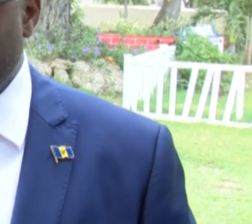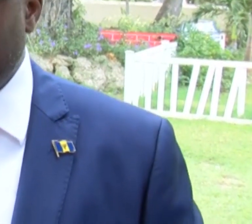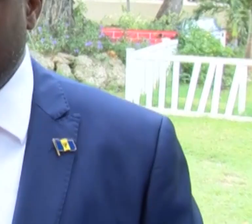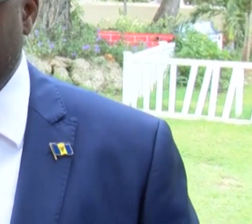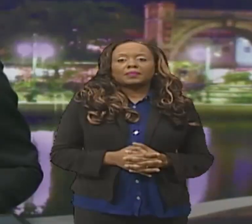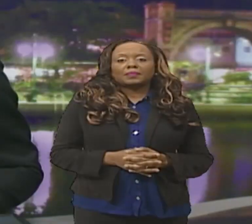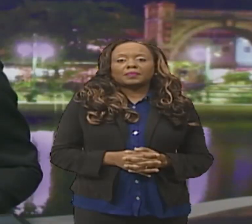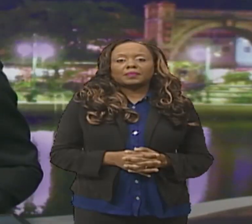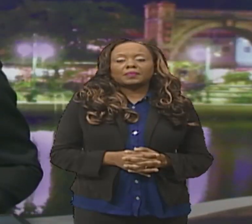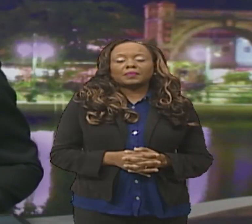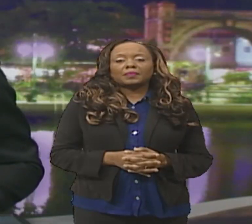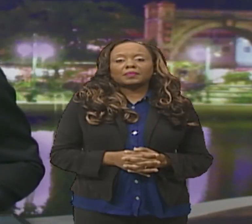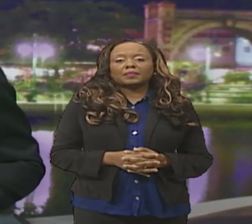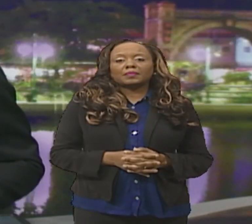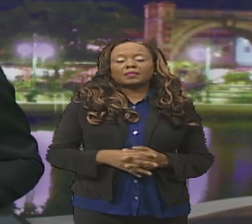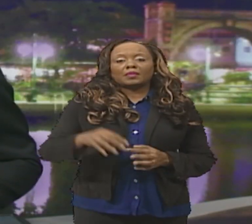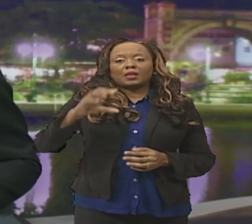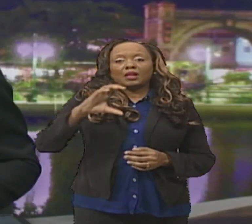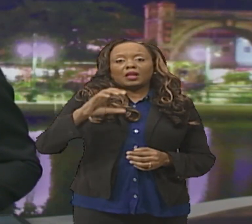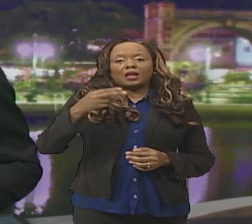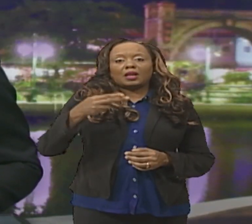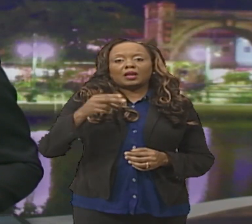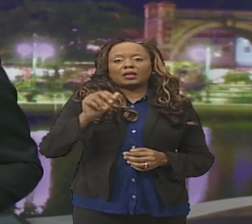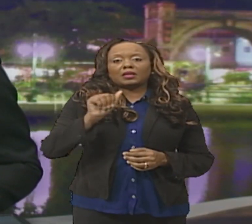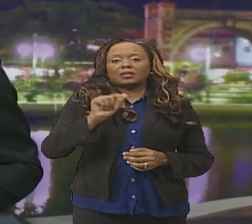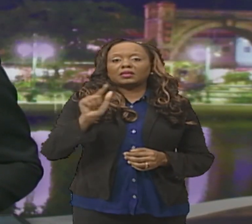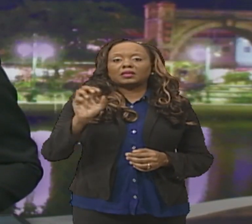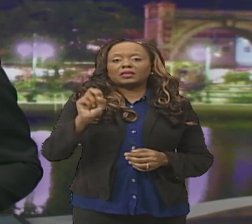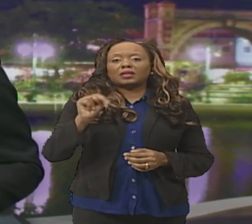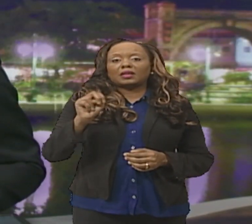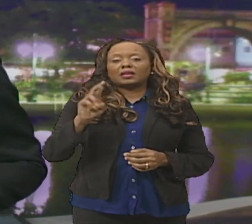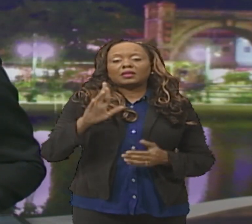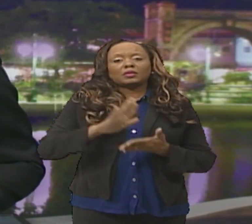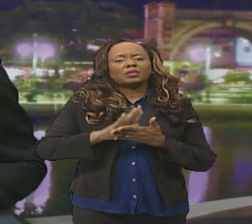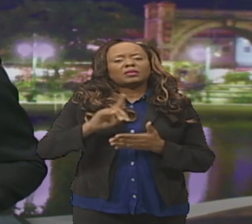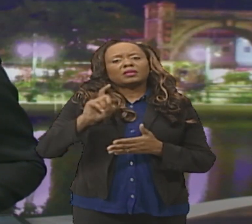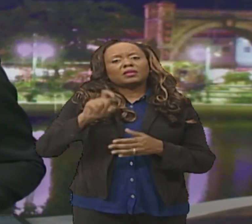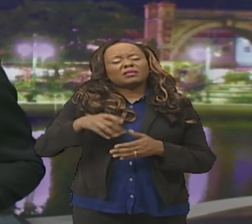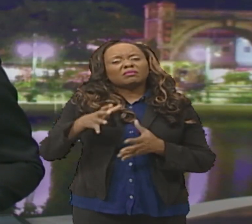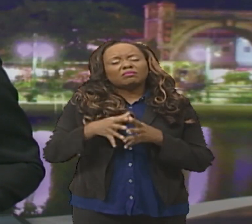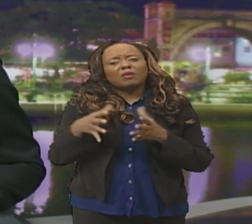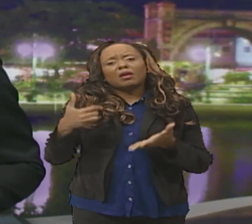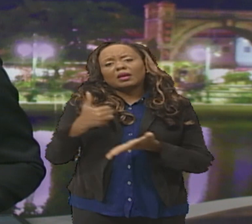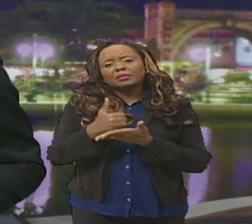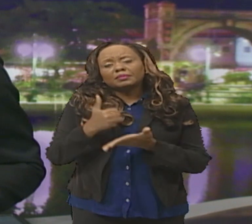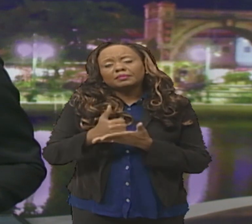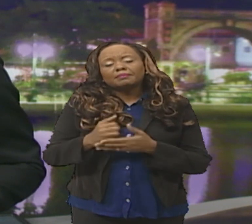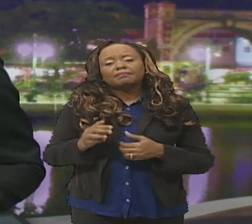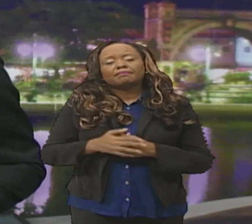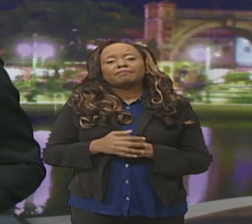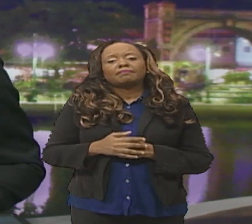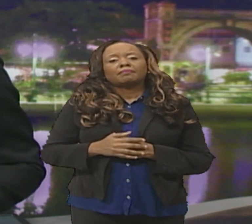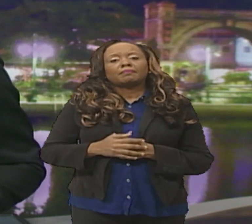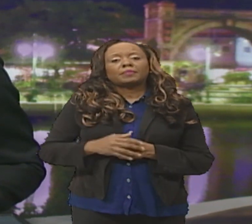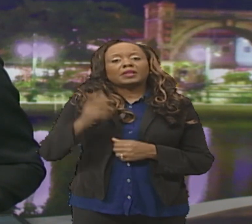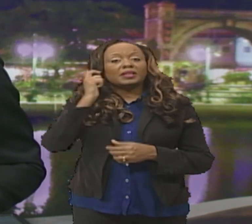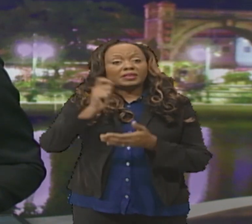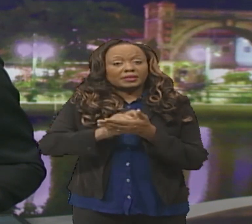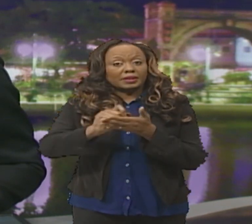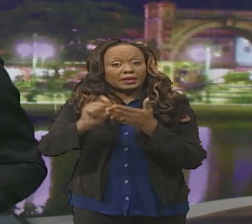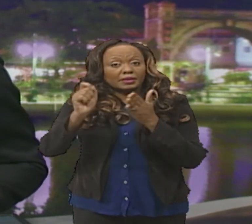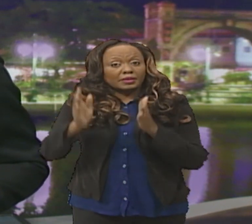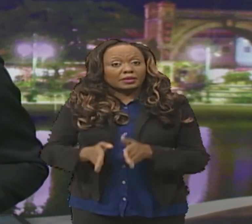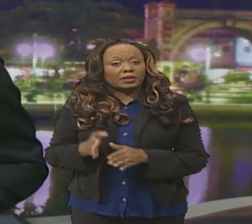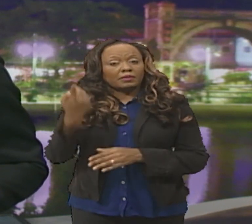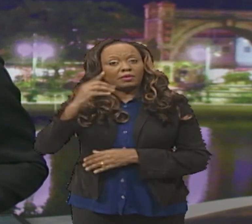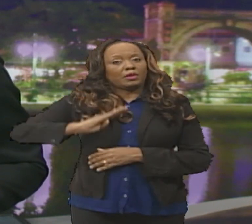mid-November. The Challender School is in dire need of help. This admission from the Secretary of the School Board, Marcia